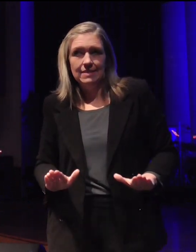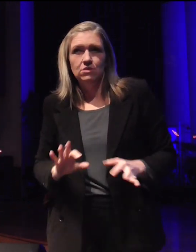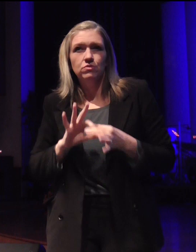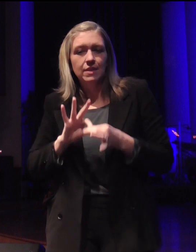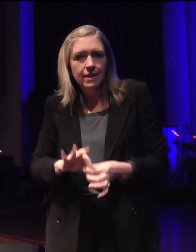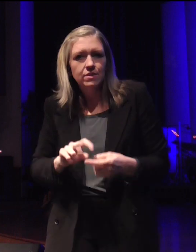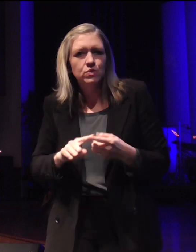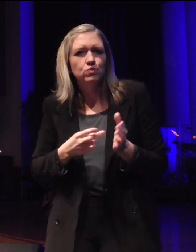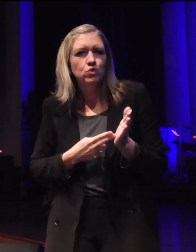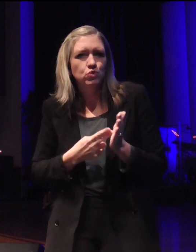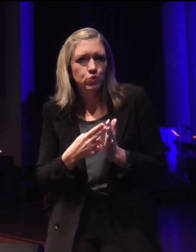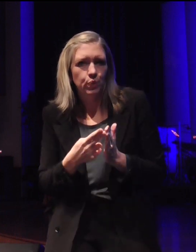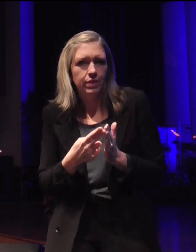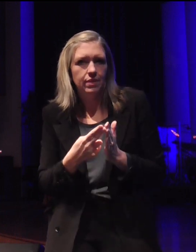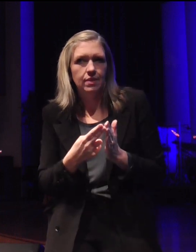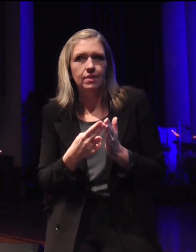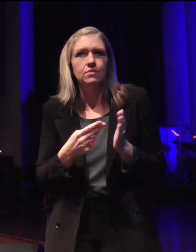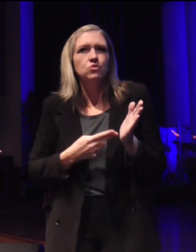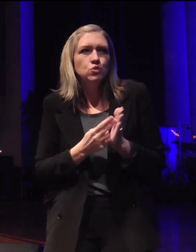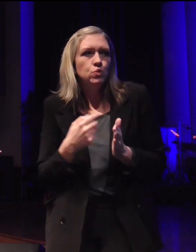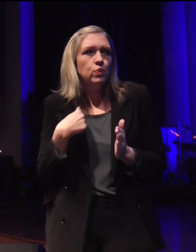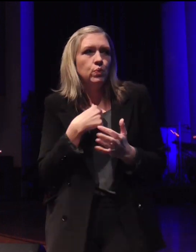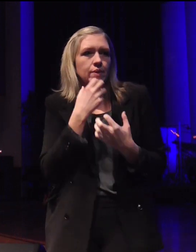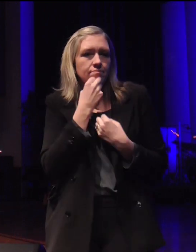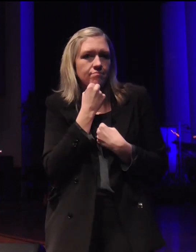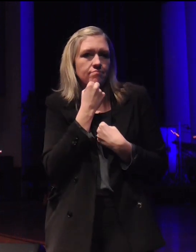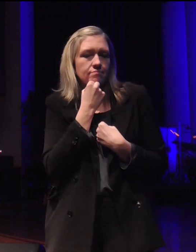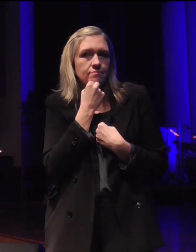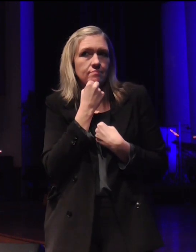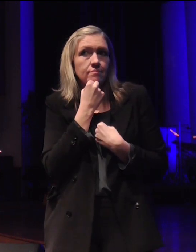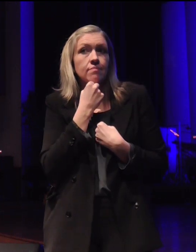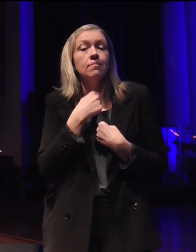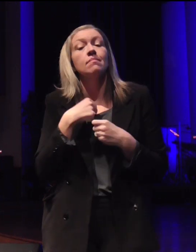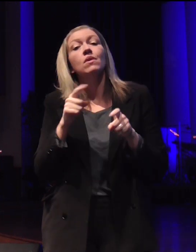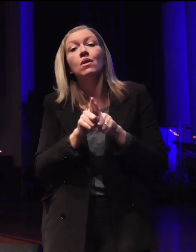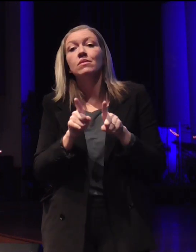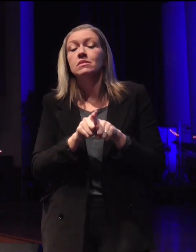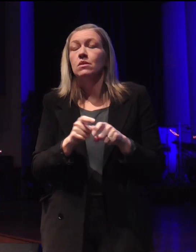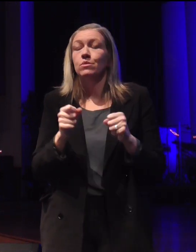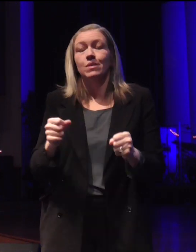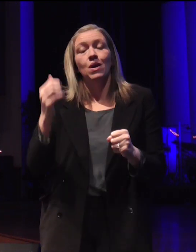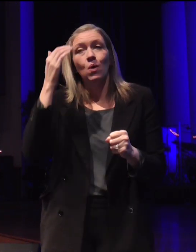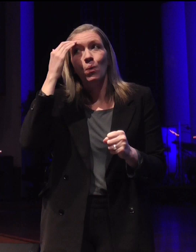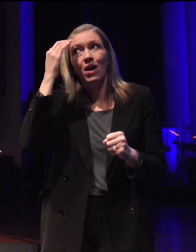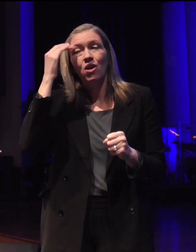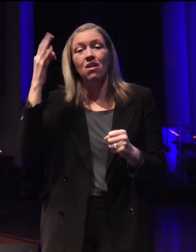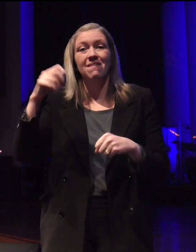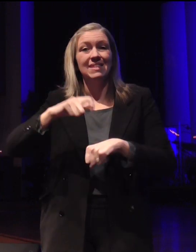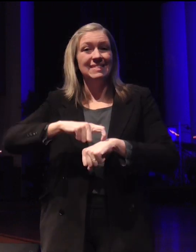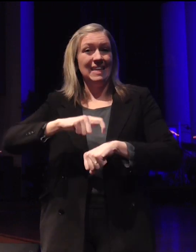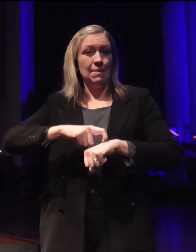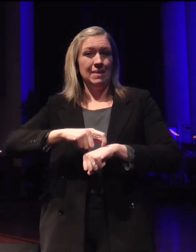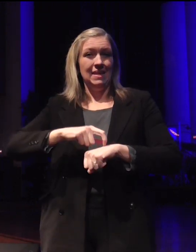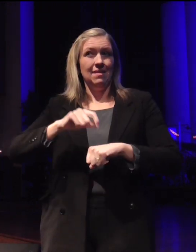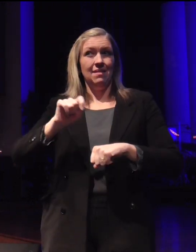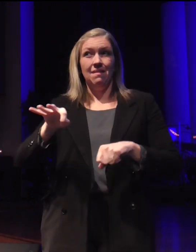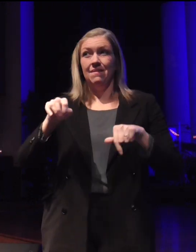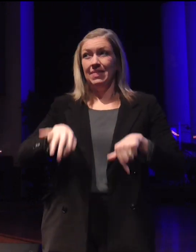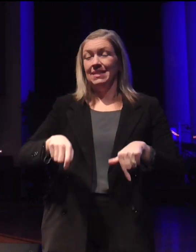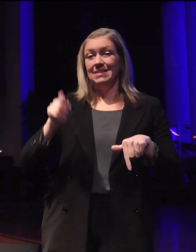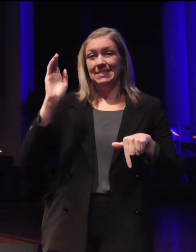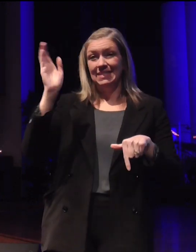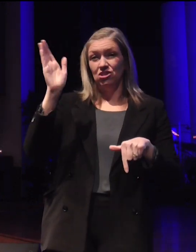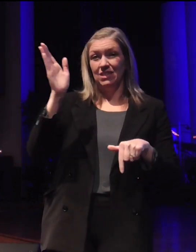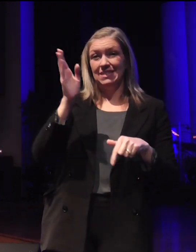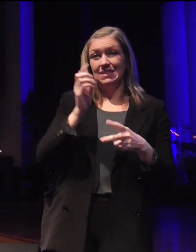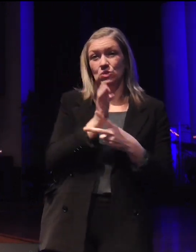are with the truths that we hold most dear. I also am keenly aware of the timing of this two-part